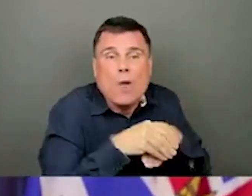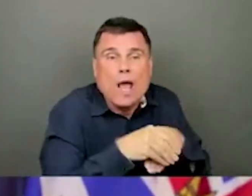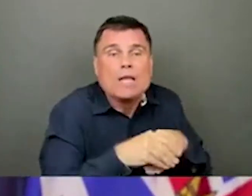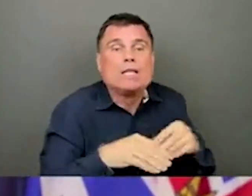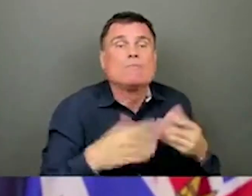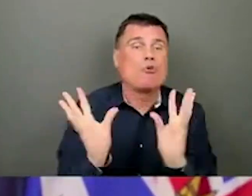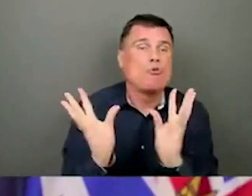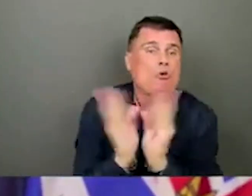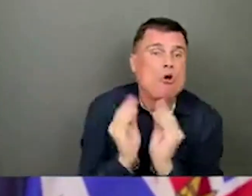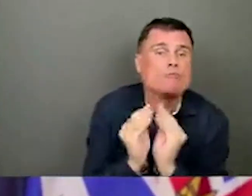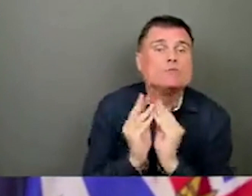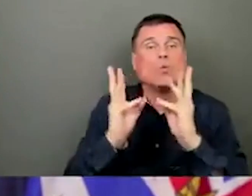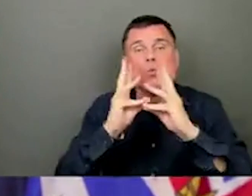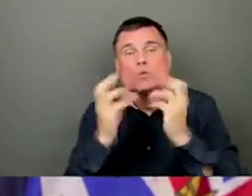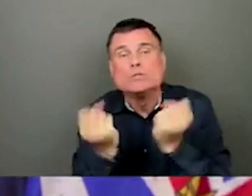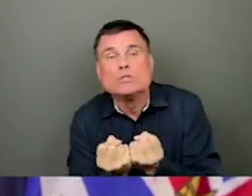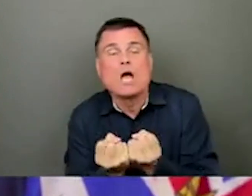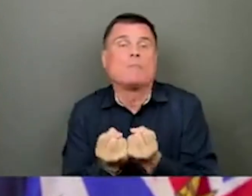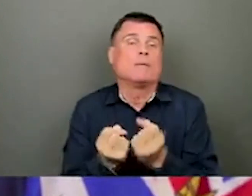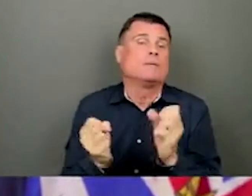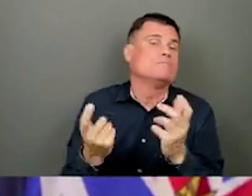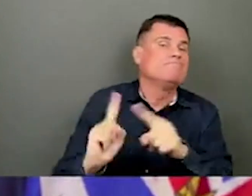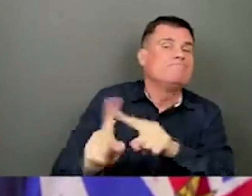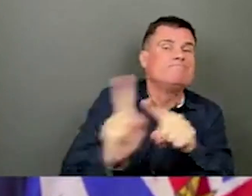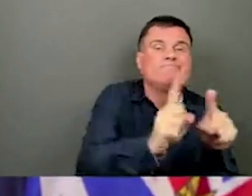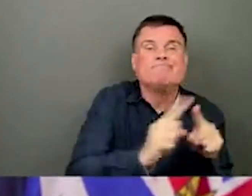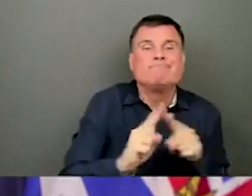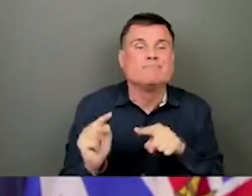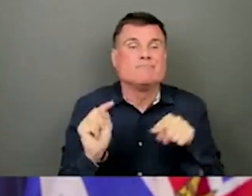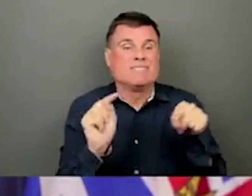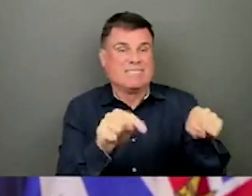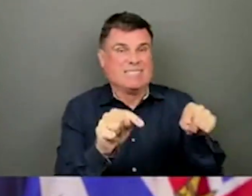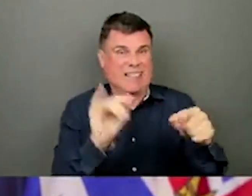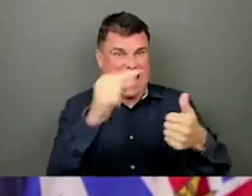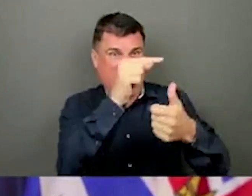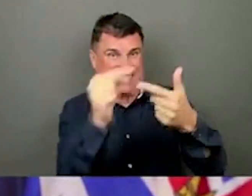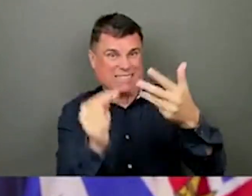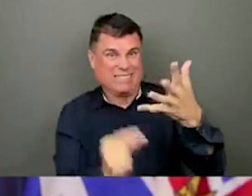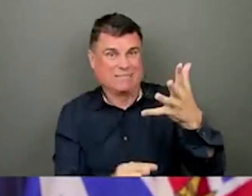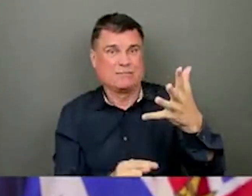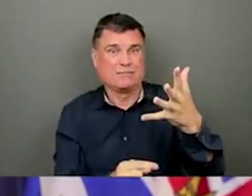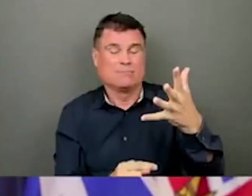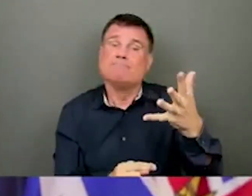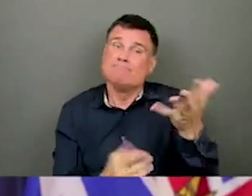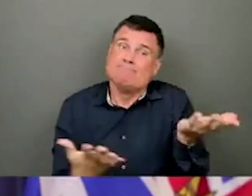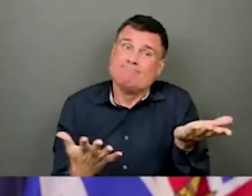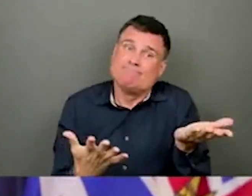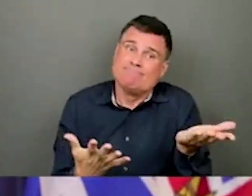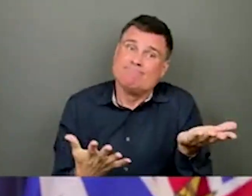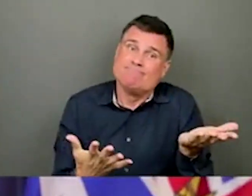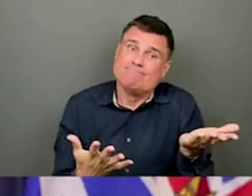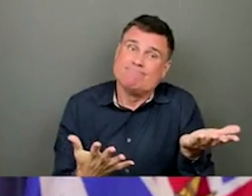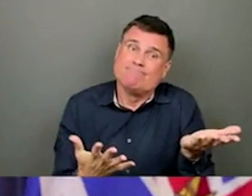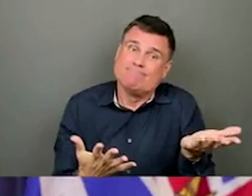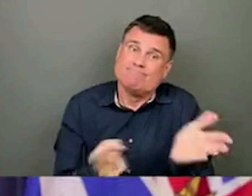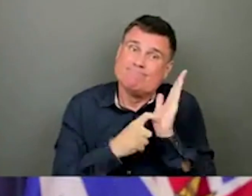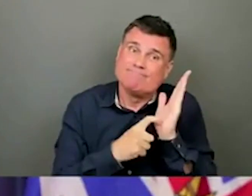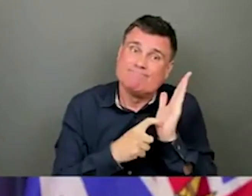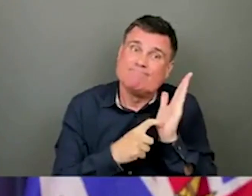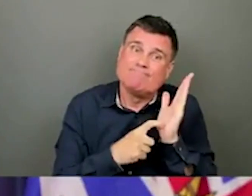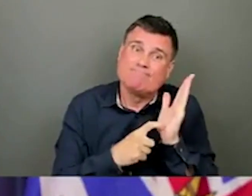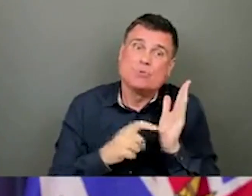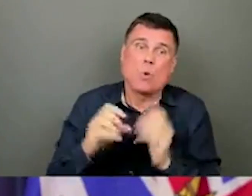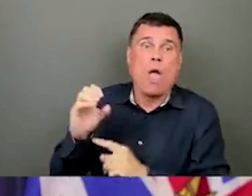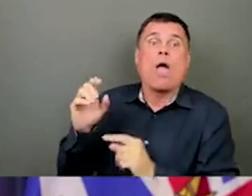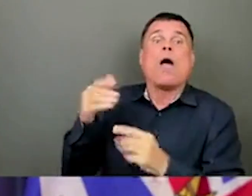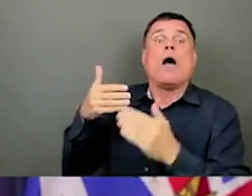workplaces, indoor organized events, again, such as conferences and weddings. And by October 24th, to